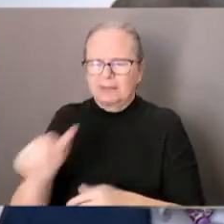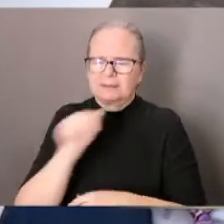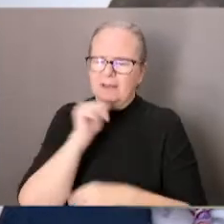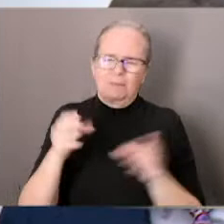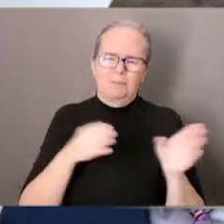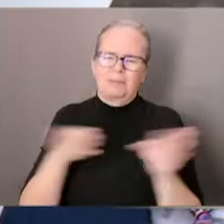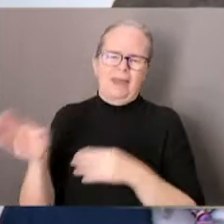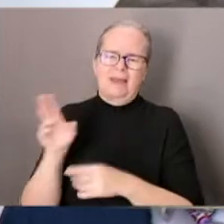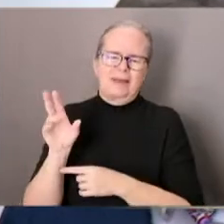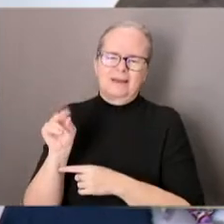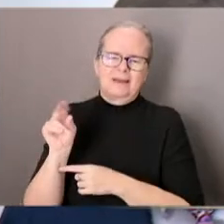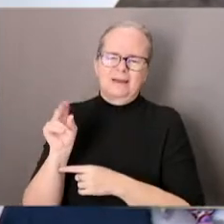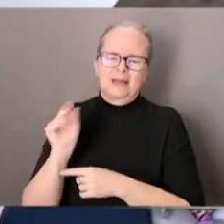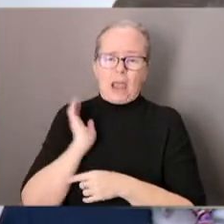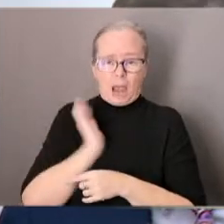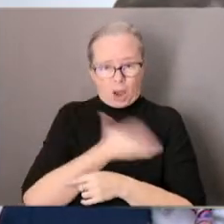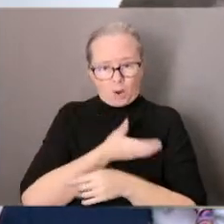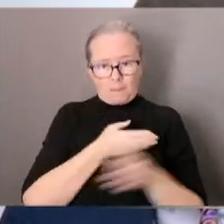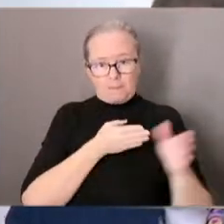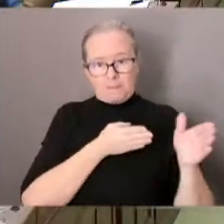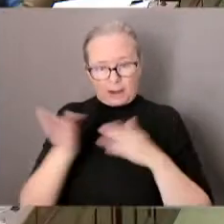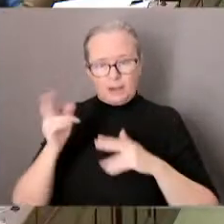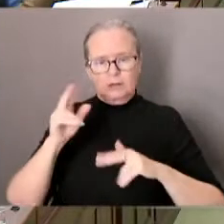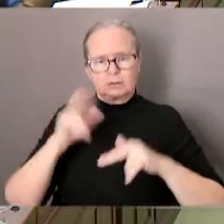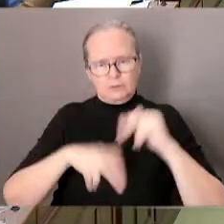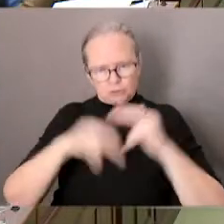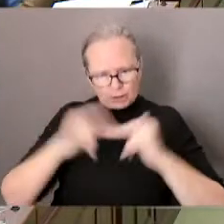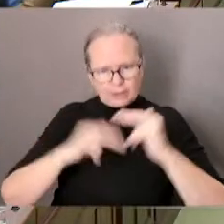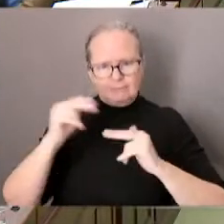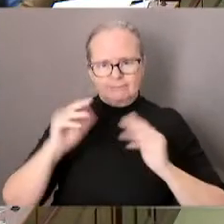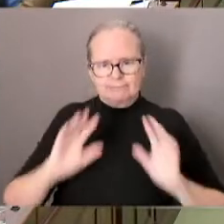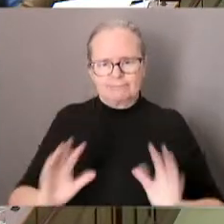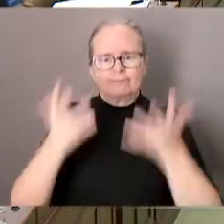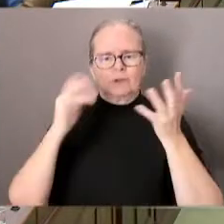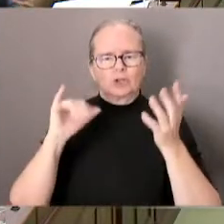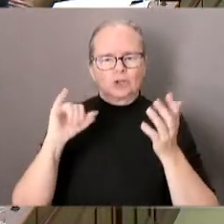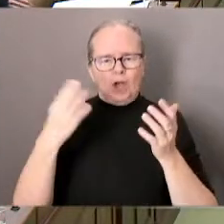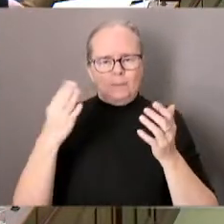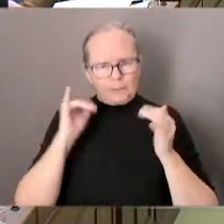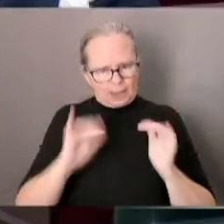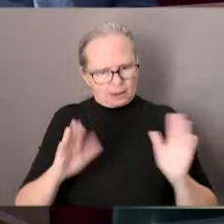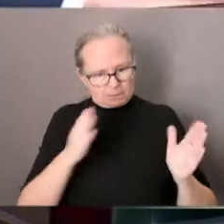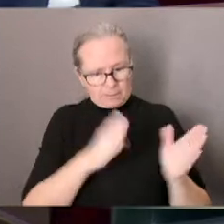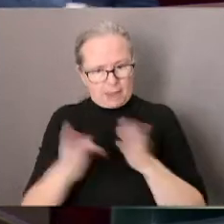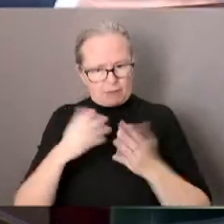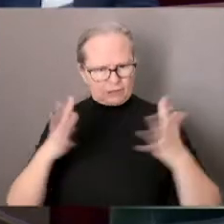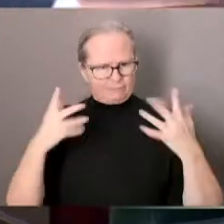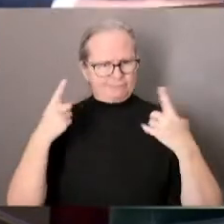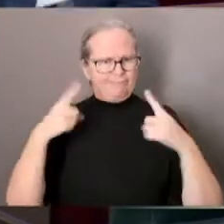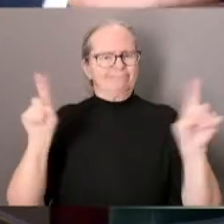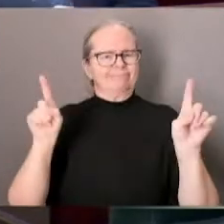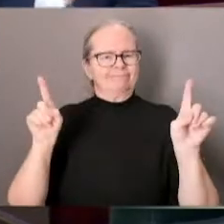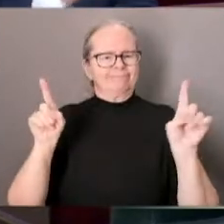Mr Speaker and that plan is working The Honorable member for Edmonton City Center